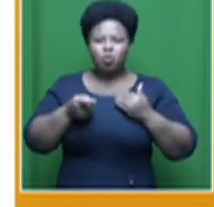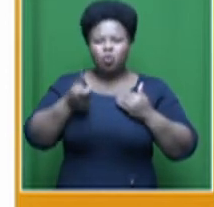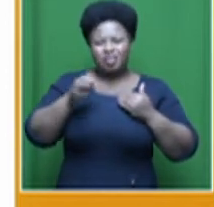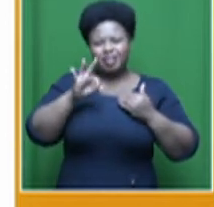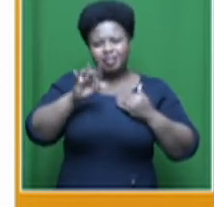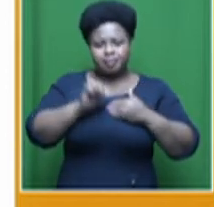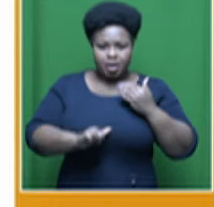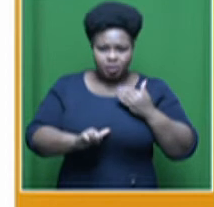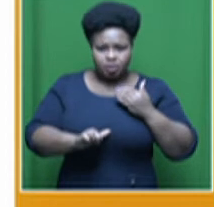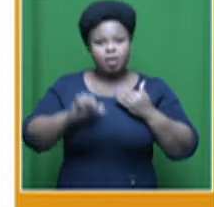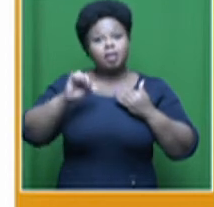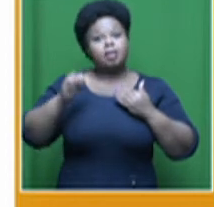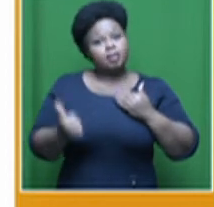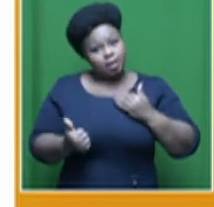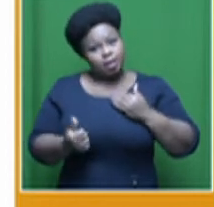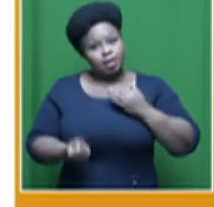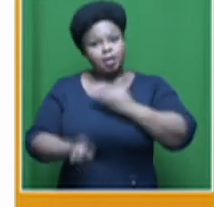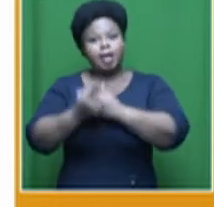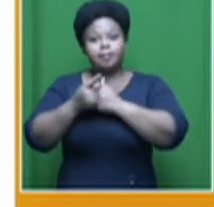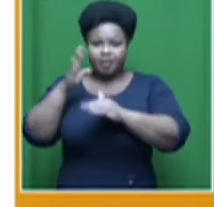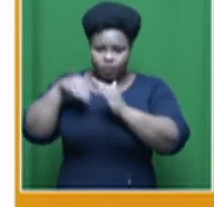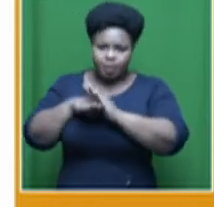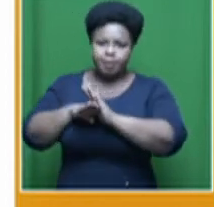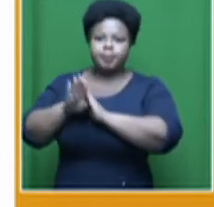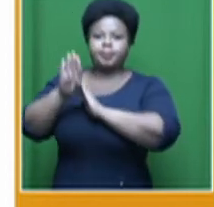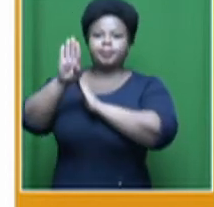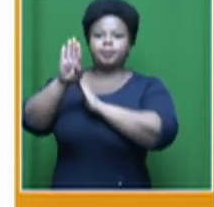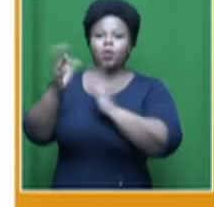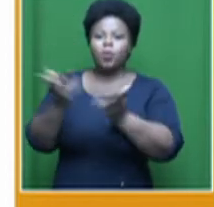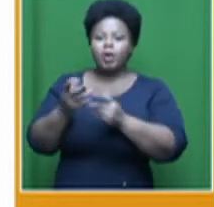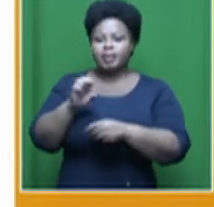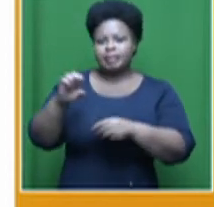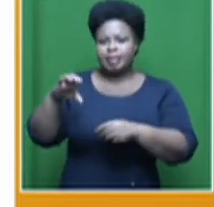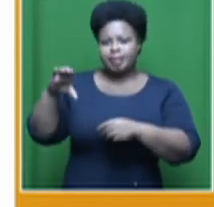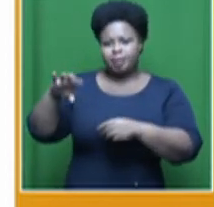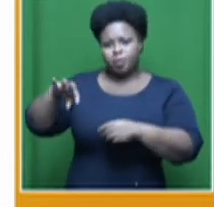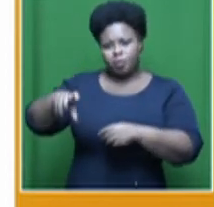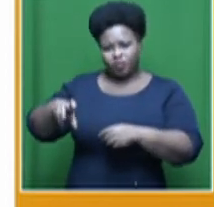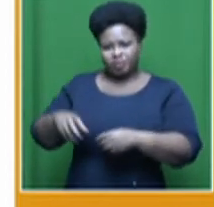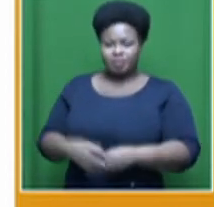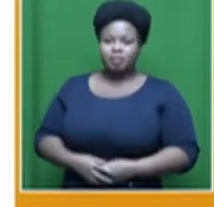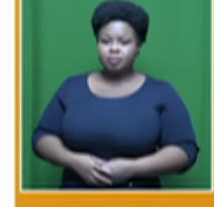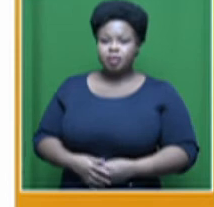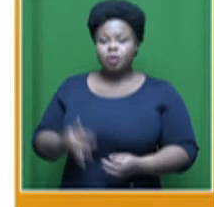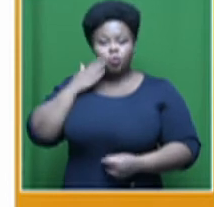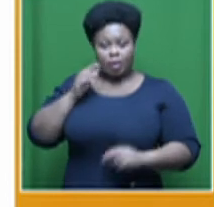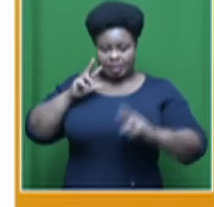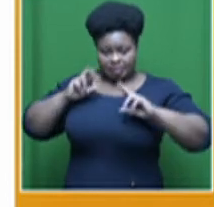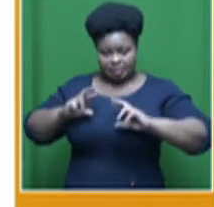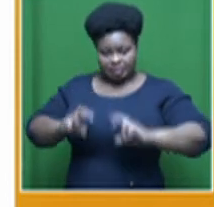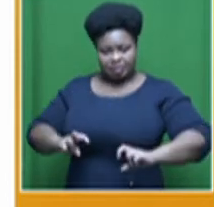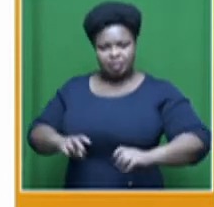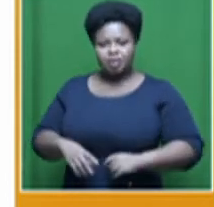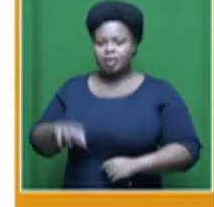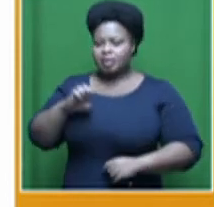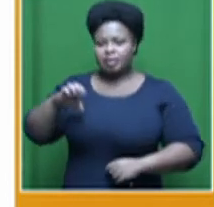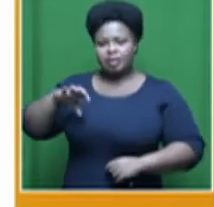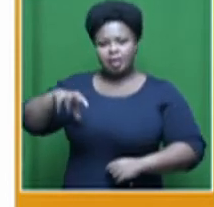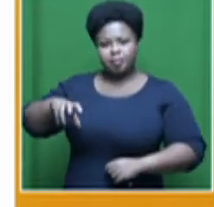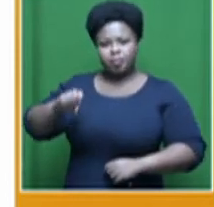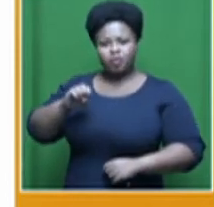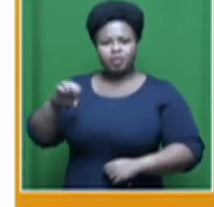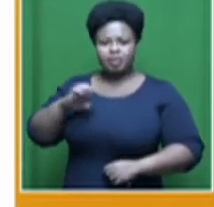we started to observe the resurgence in the Eastern Cape. Upon investigation of the resurgence in the Eastern Cape,